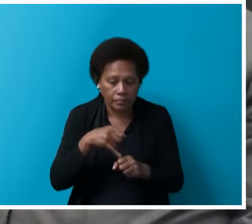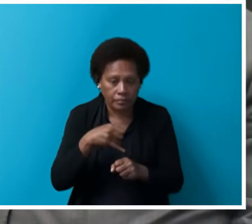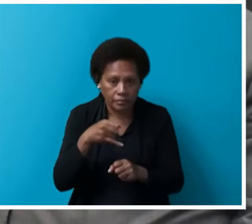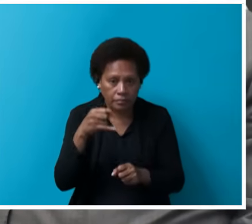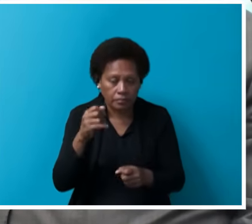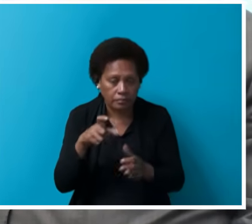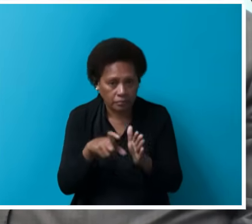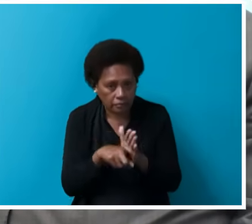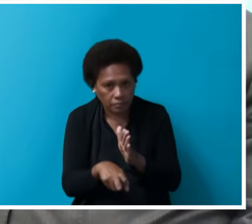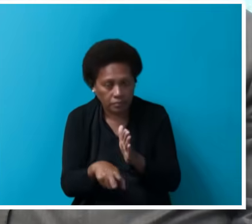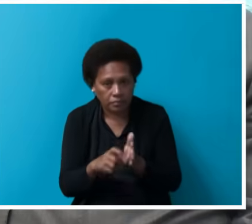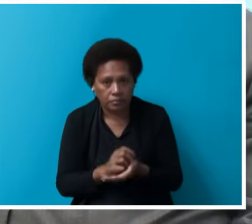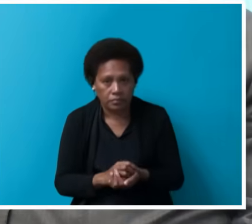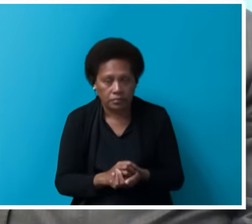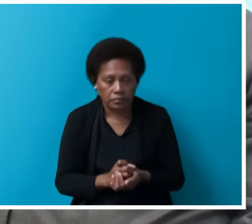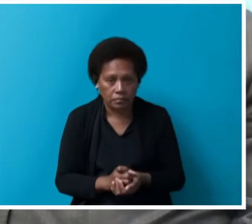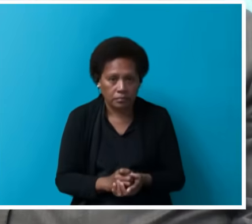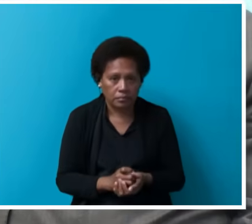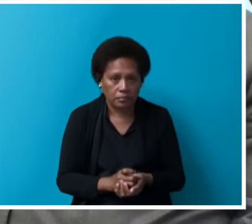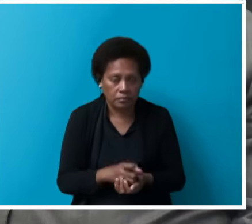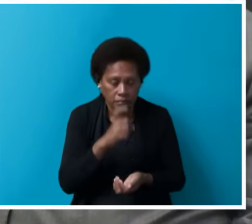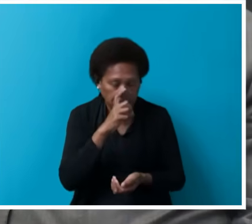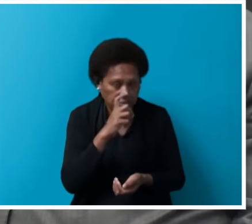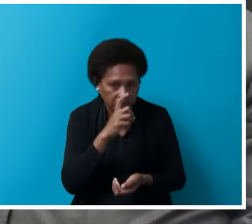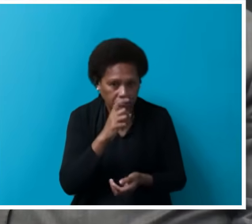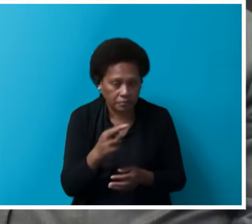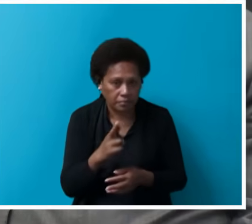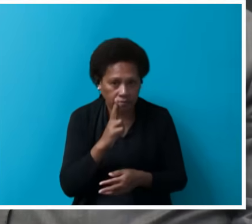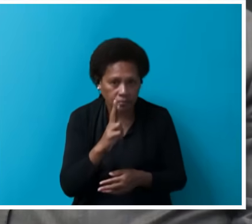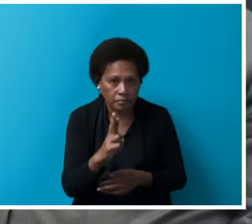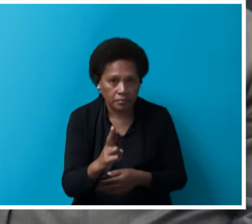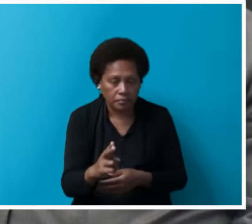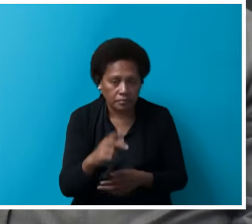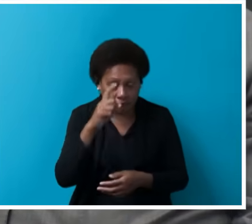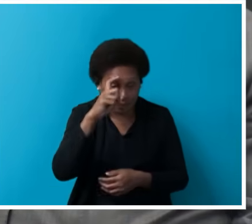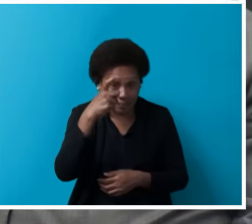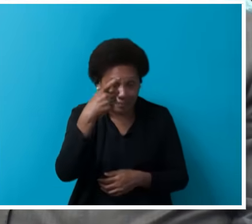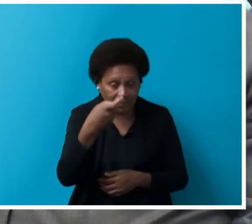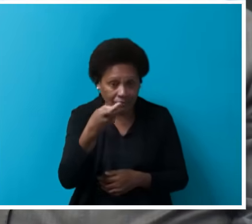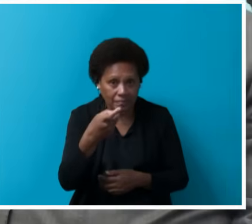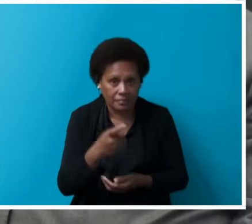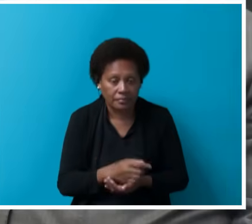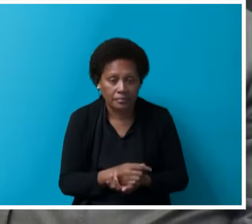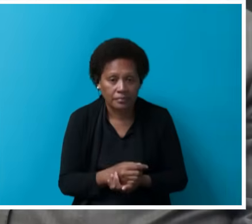costs, people are beginning to understand that. And we are also seeing a much better trend in the